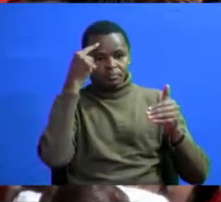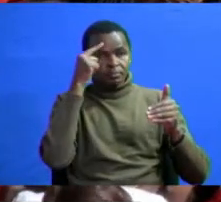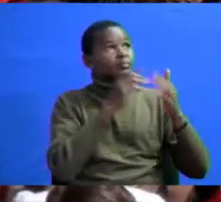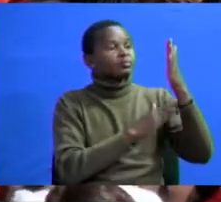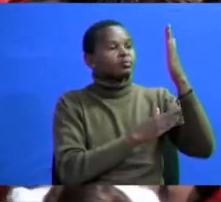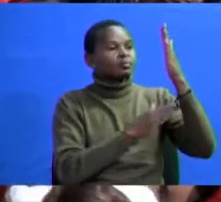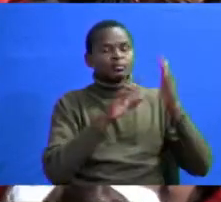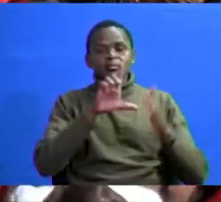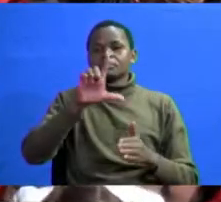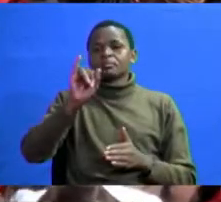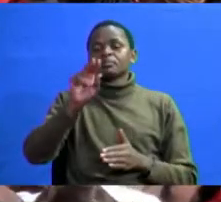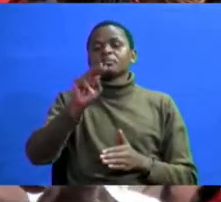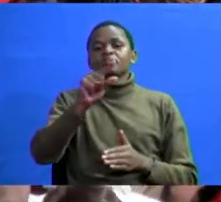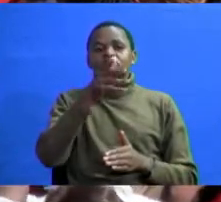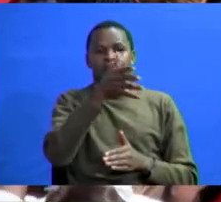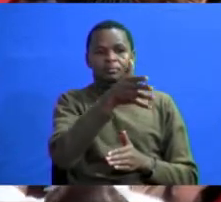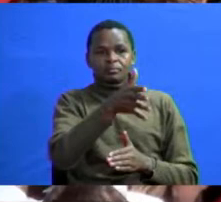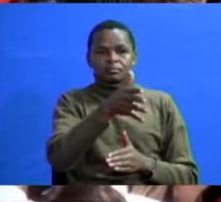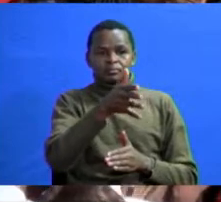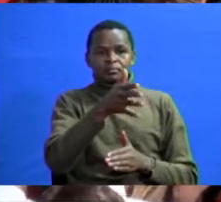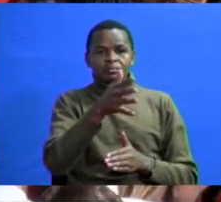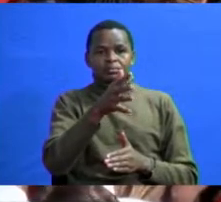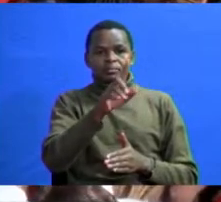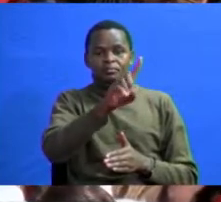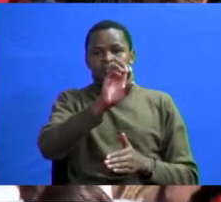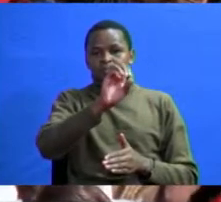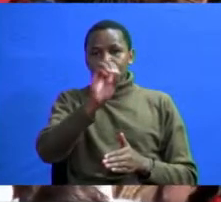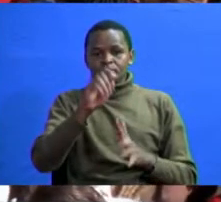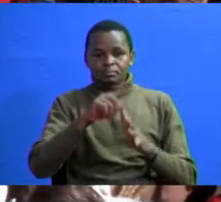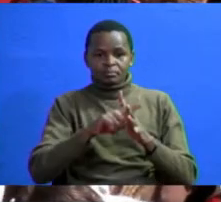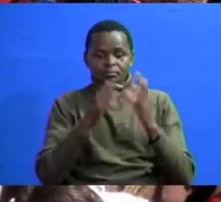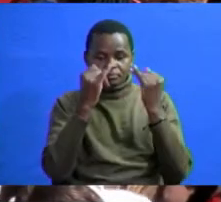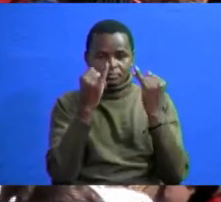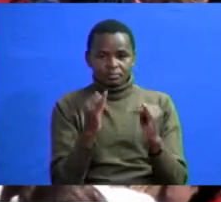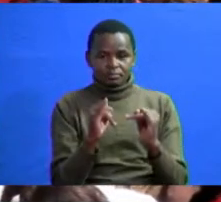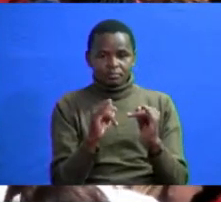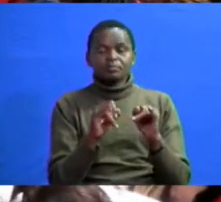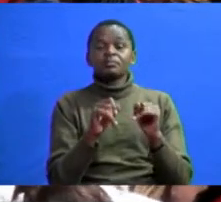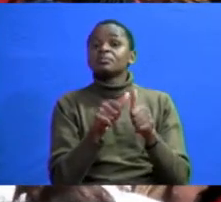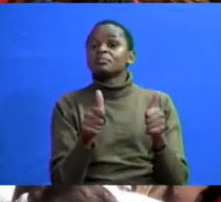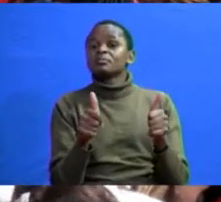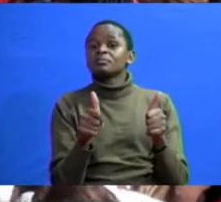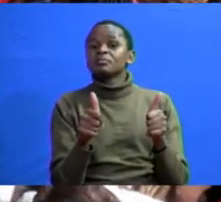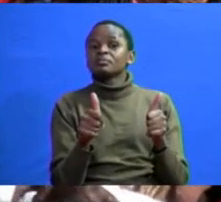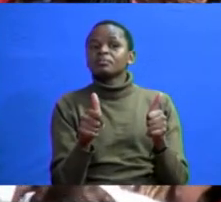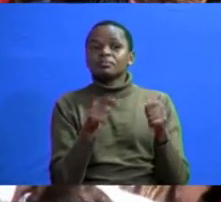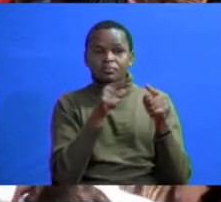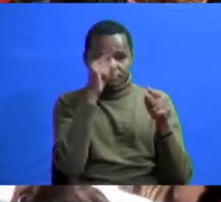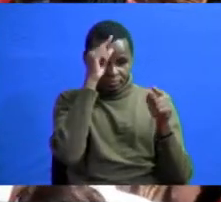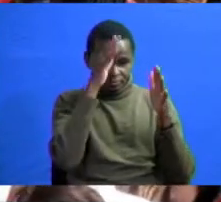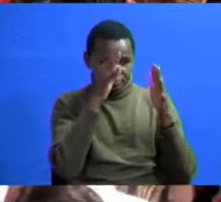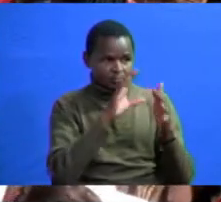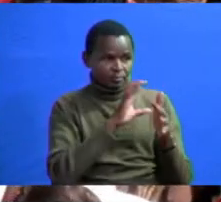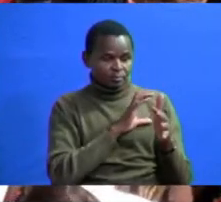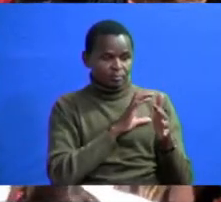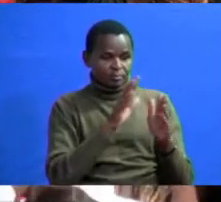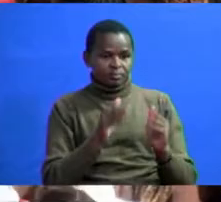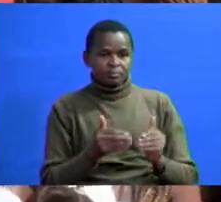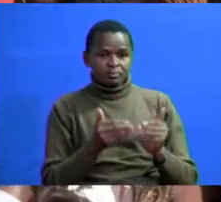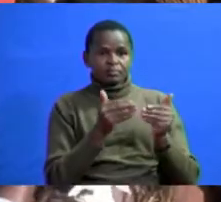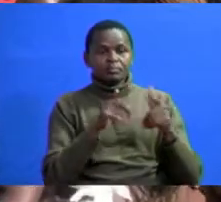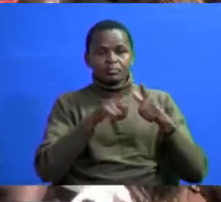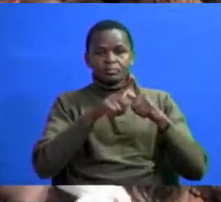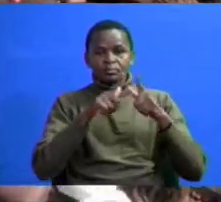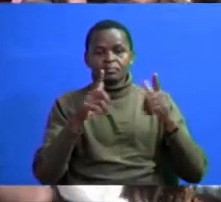Tunaanza hapa na nyumba 100 naenda kuanzisha saa hizi. Sawa sawa. na huyu governor wenu ametupatia ardhi